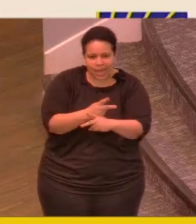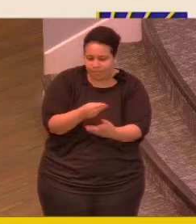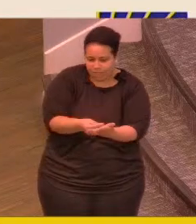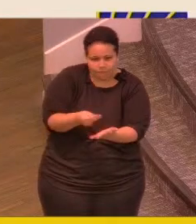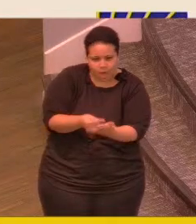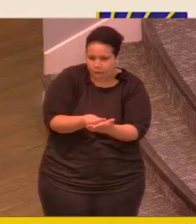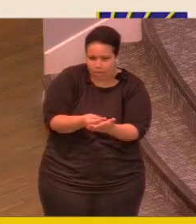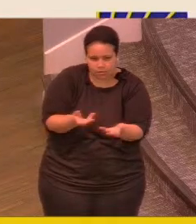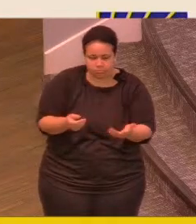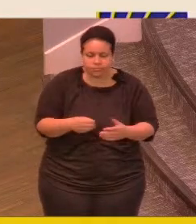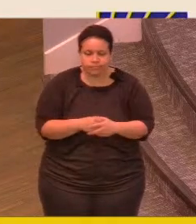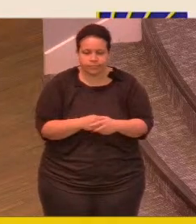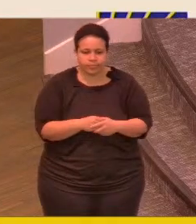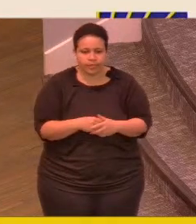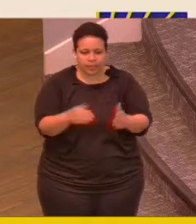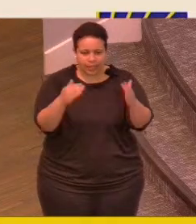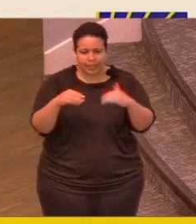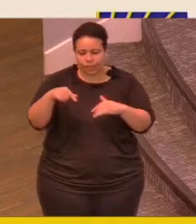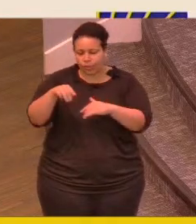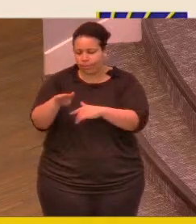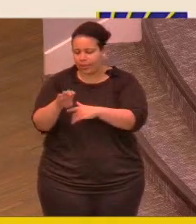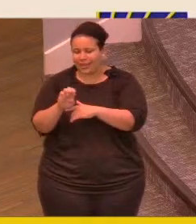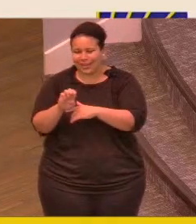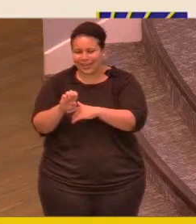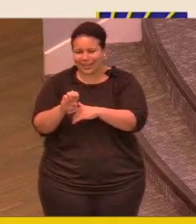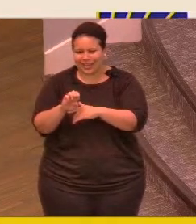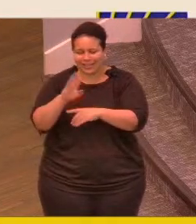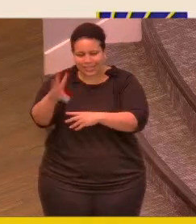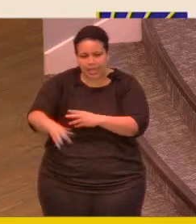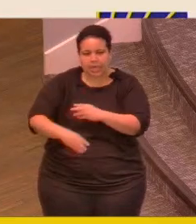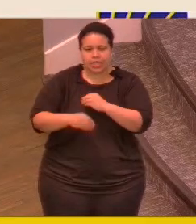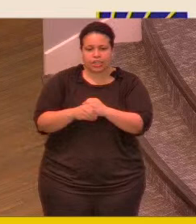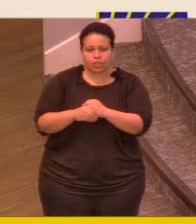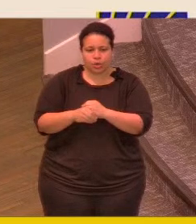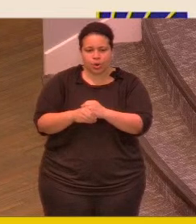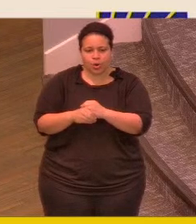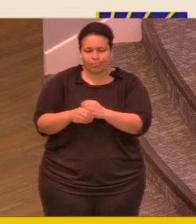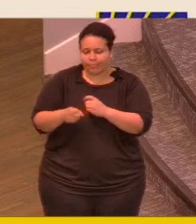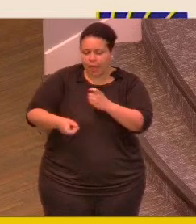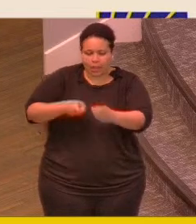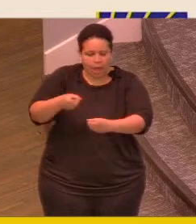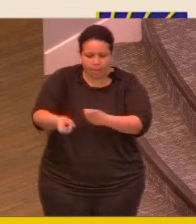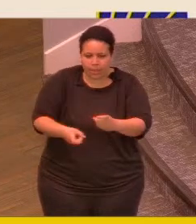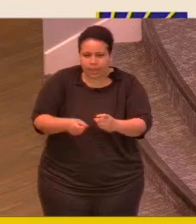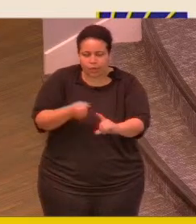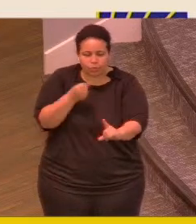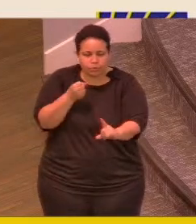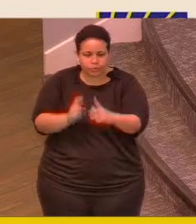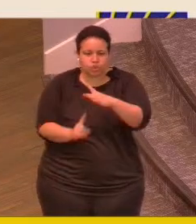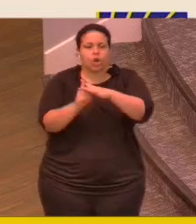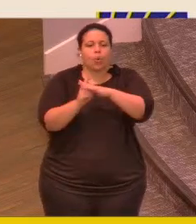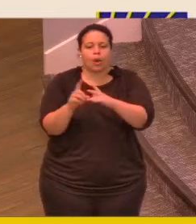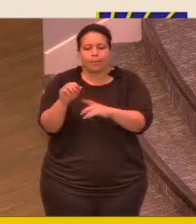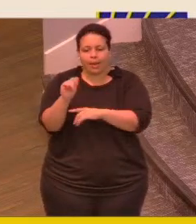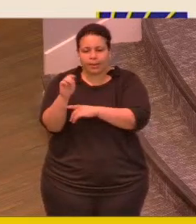source is QBE. That's the additional allotment. We're going to receive that on April 30th. It's